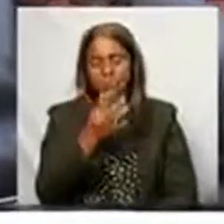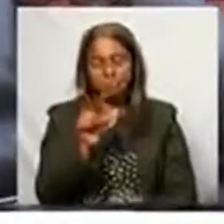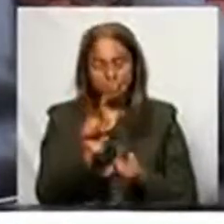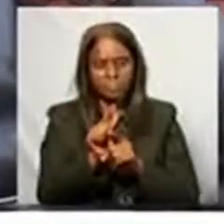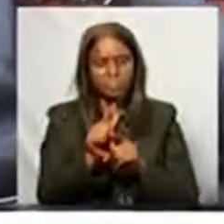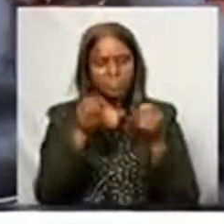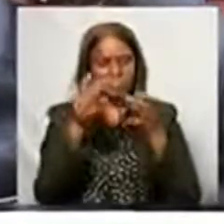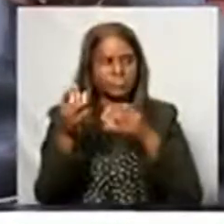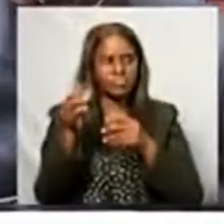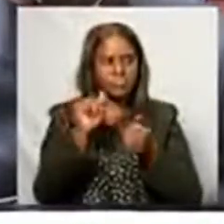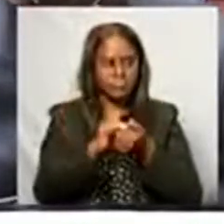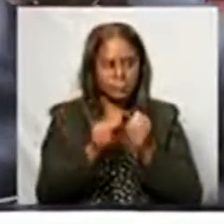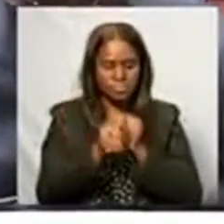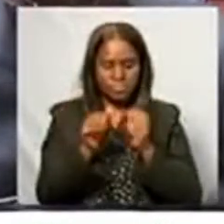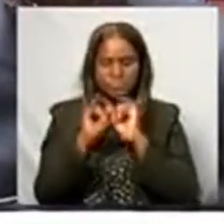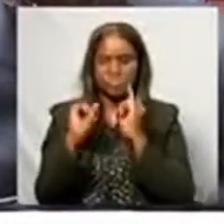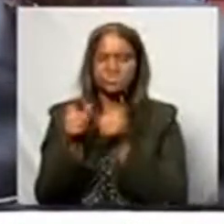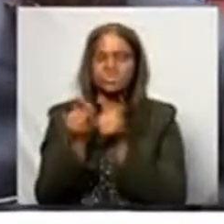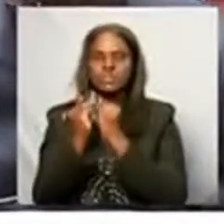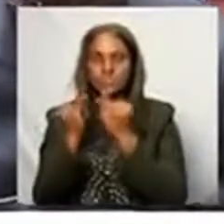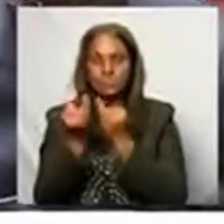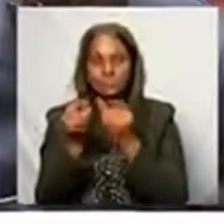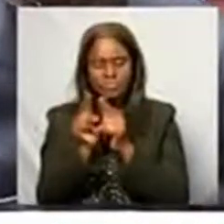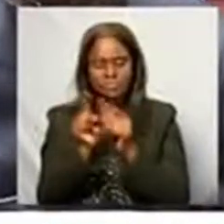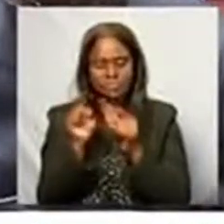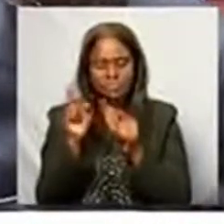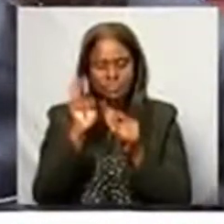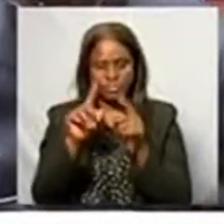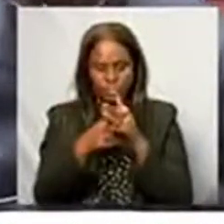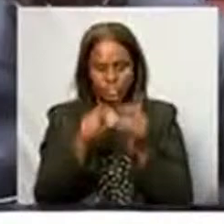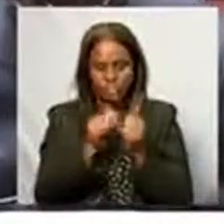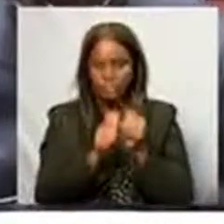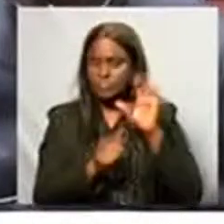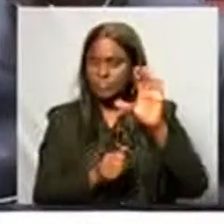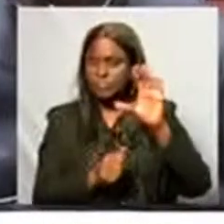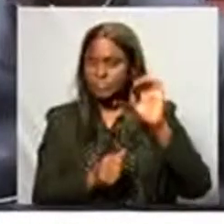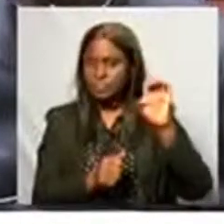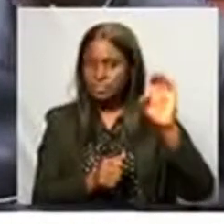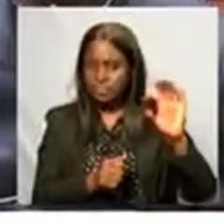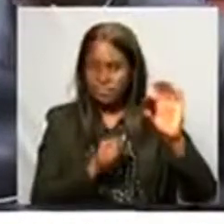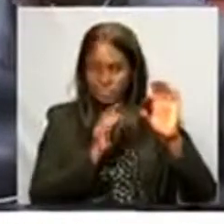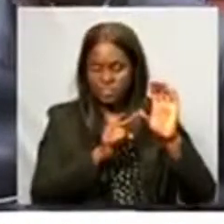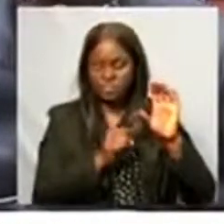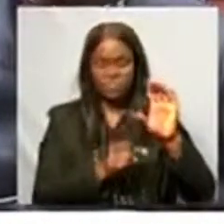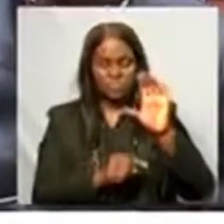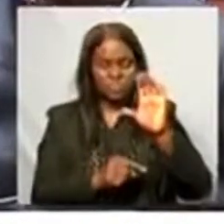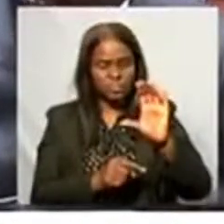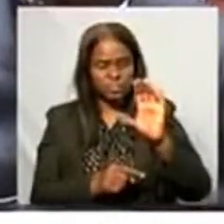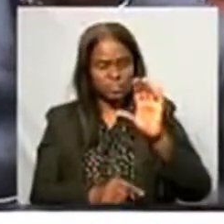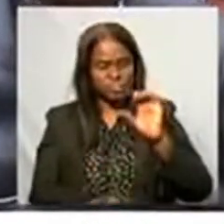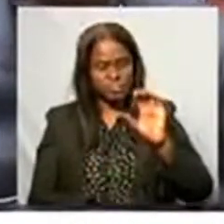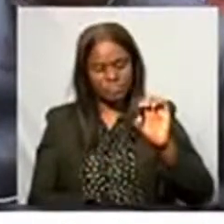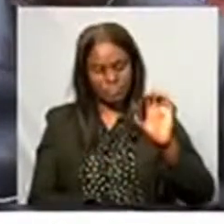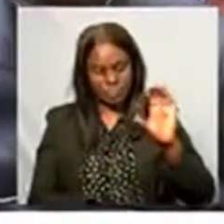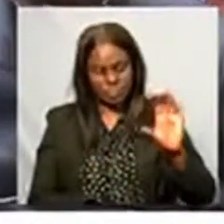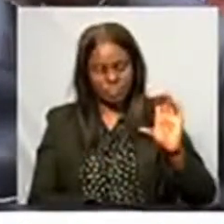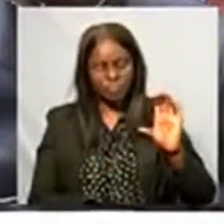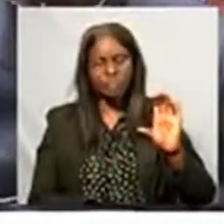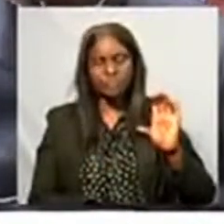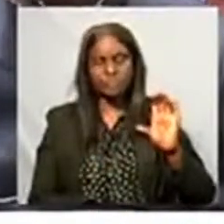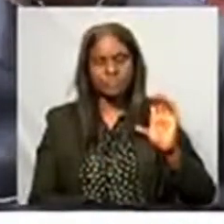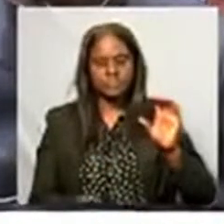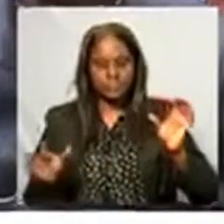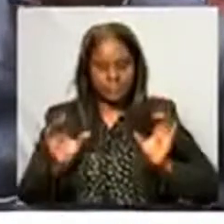so many parastatal institutions. I'll start with CEEC. CEEC, Citizens